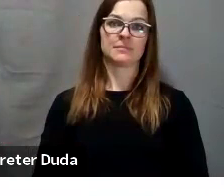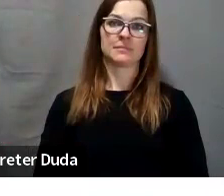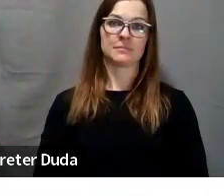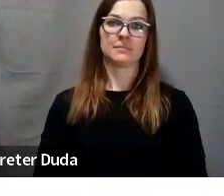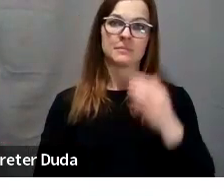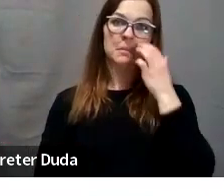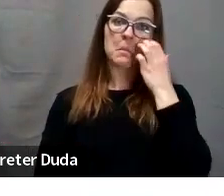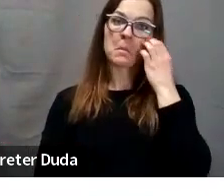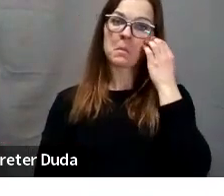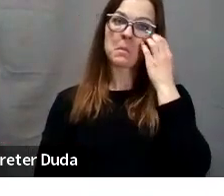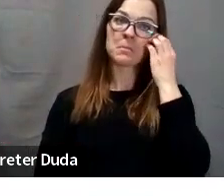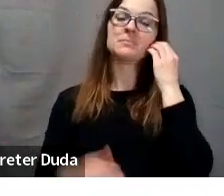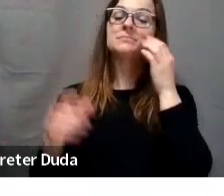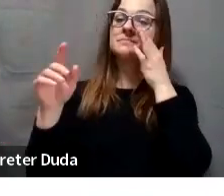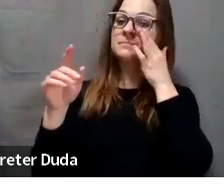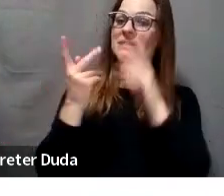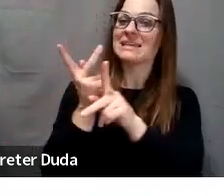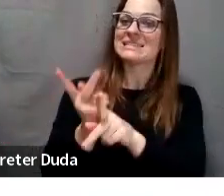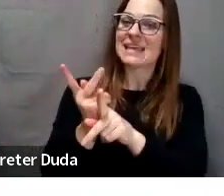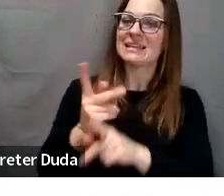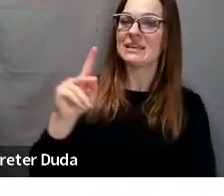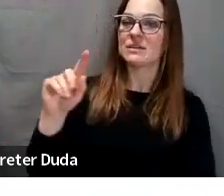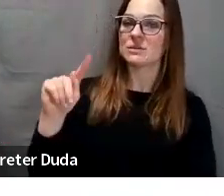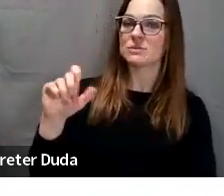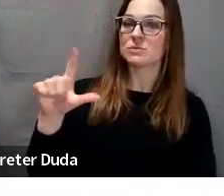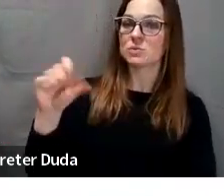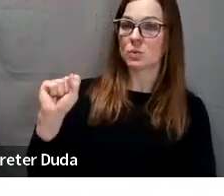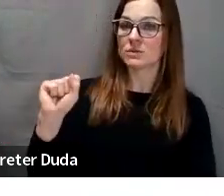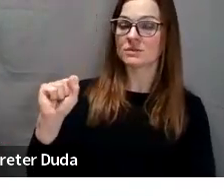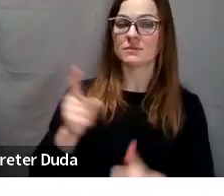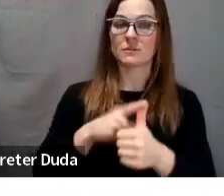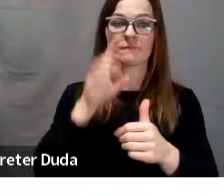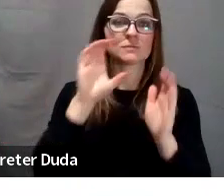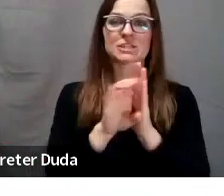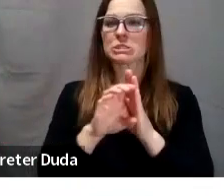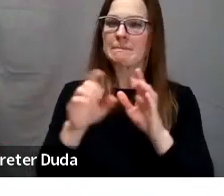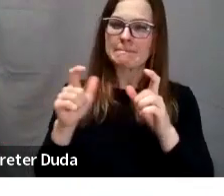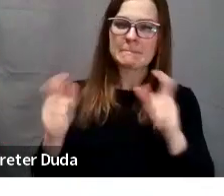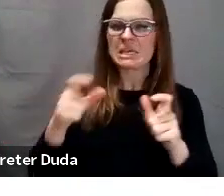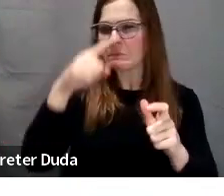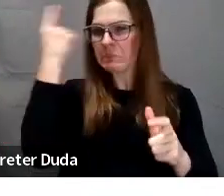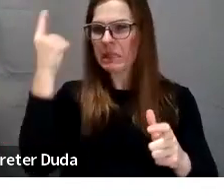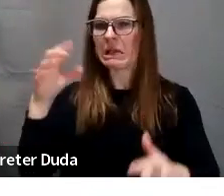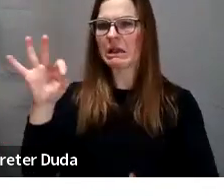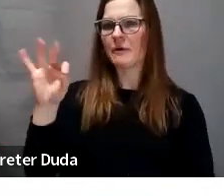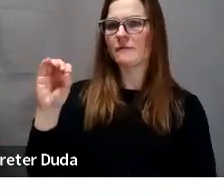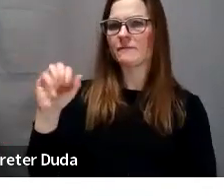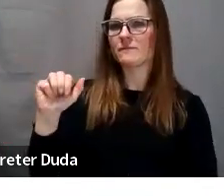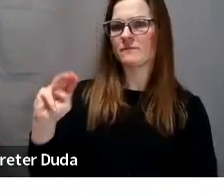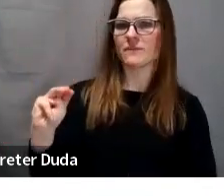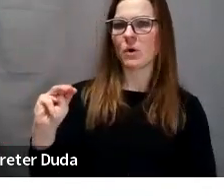So we also have tending tools. The first image is of a big black foam mat. I believe it's